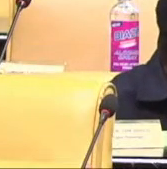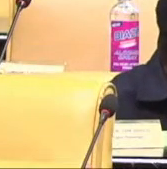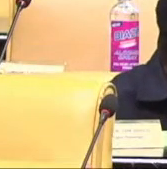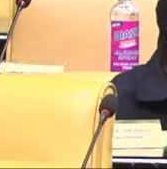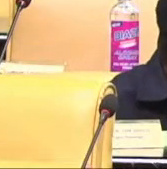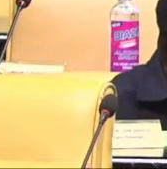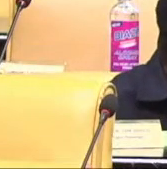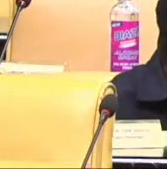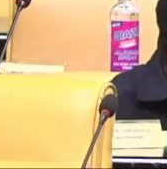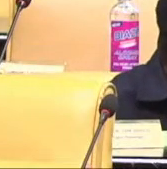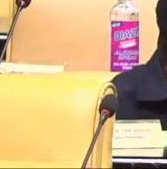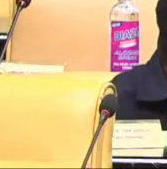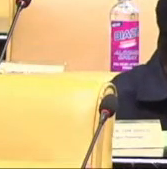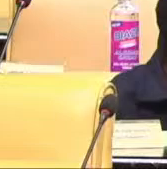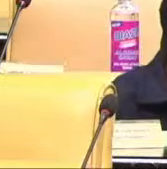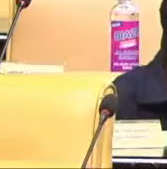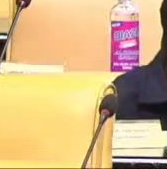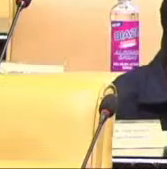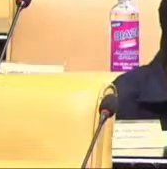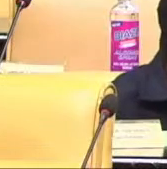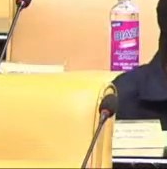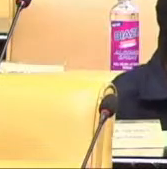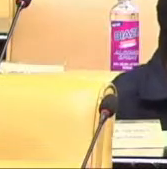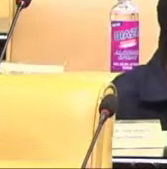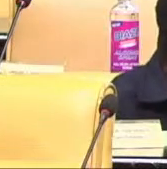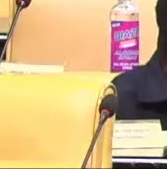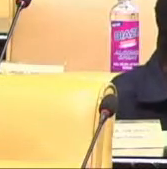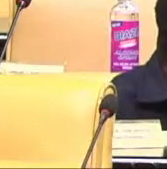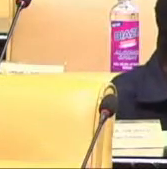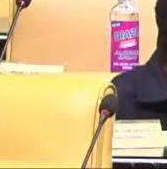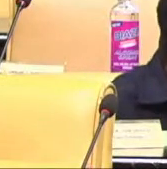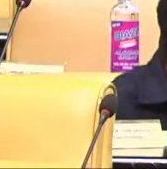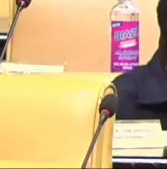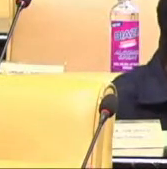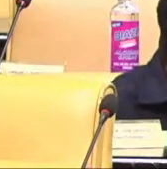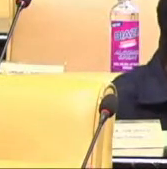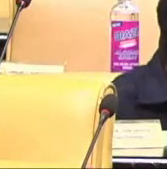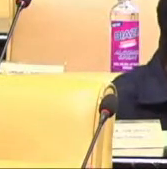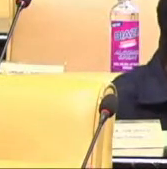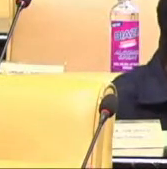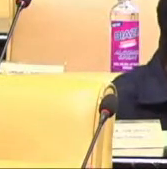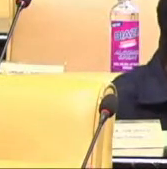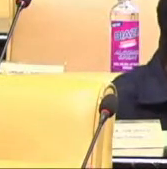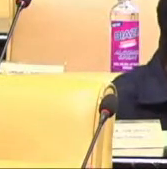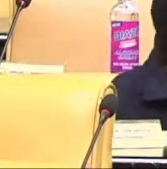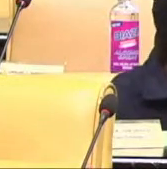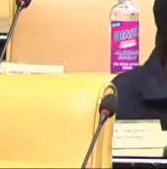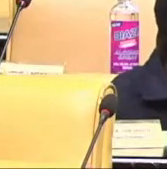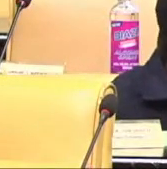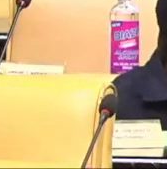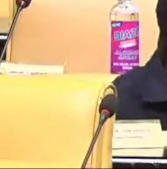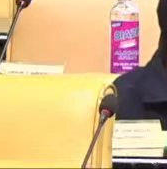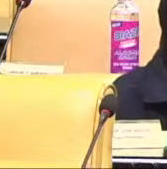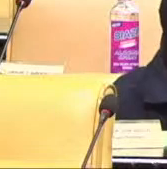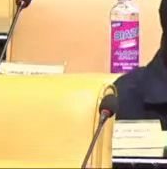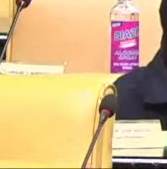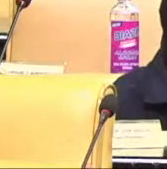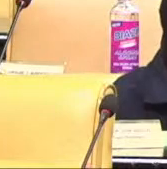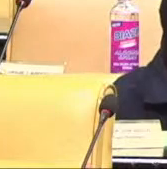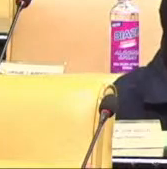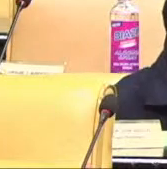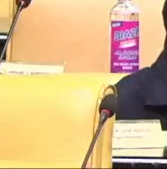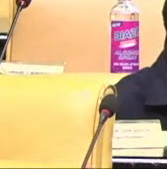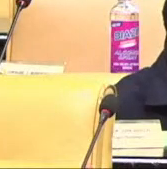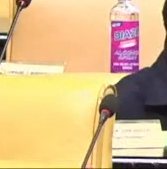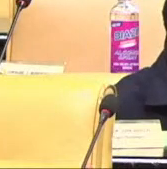versus the Speaker of Parliament and Attorney General, this is what the Supreme Court says. Unless Parliament